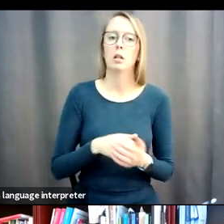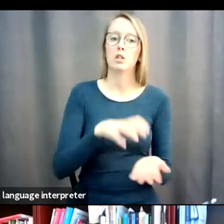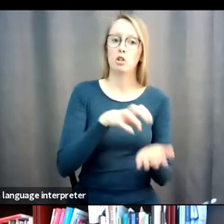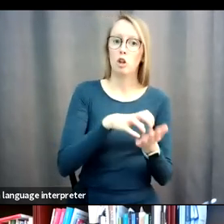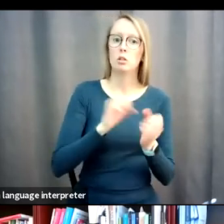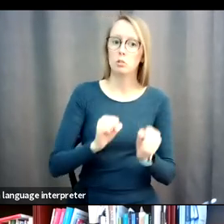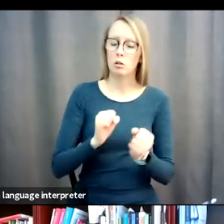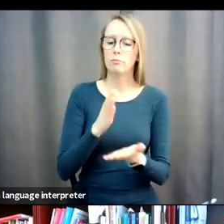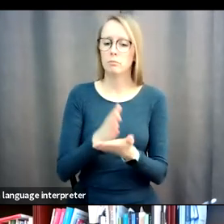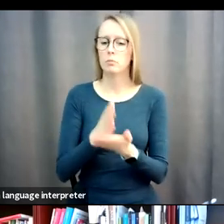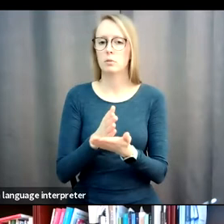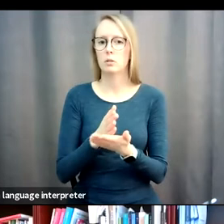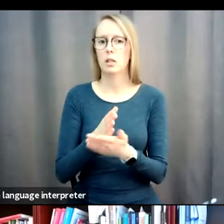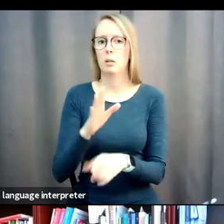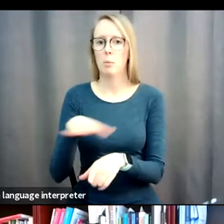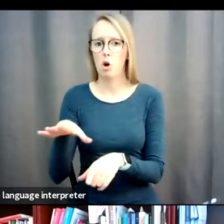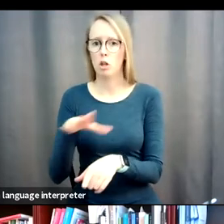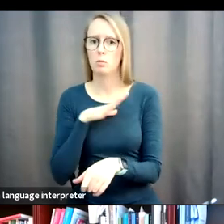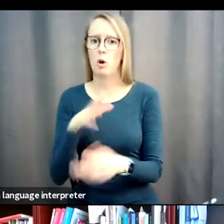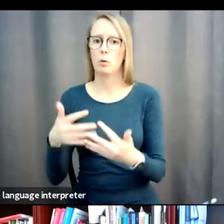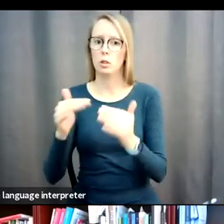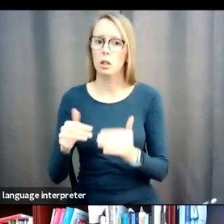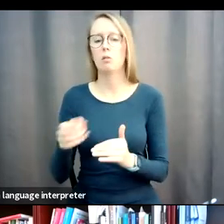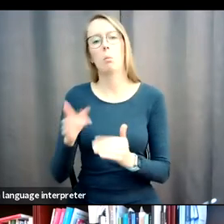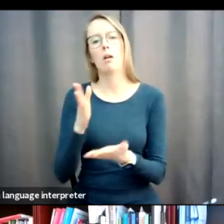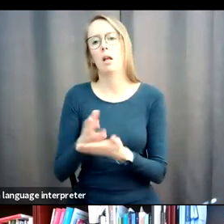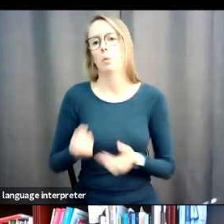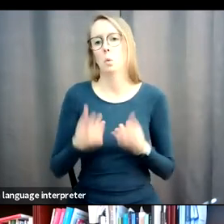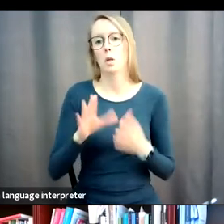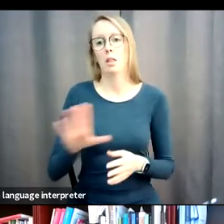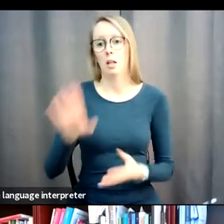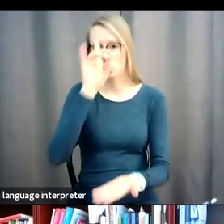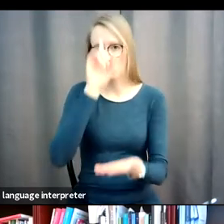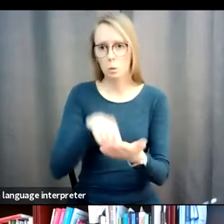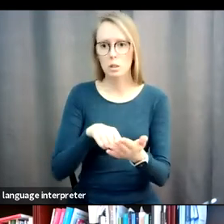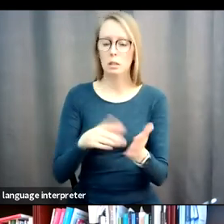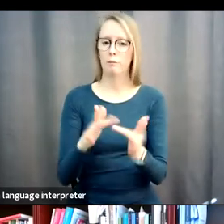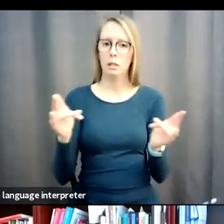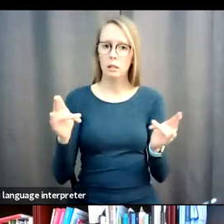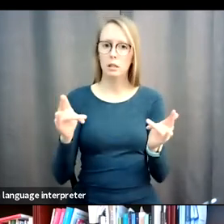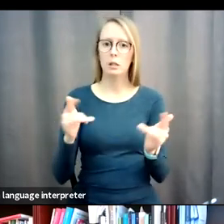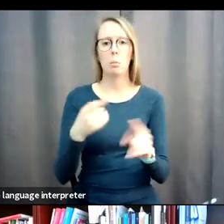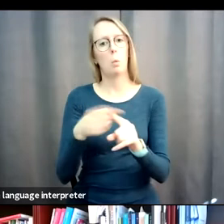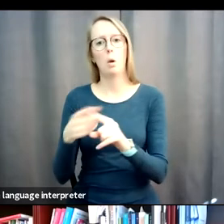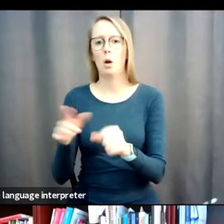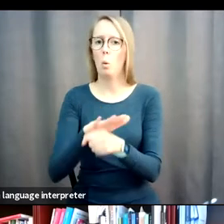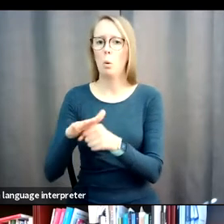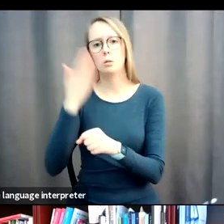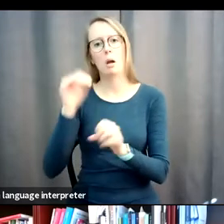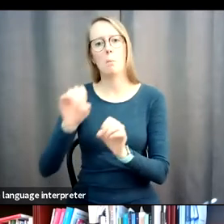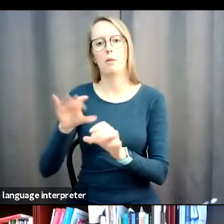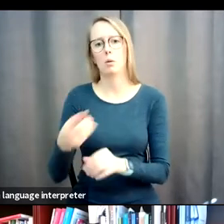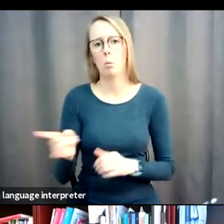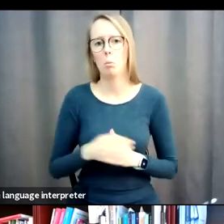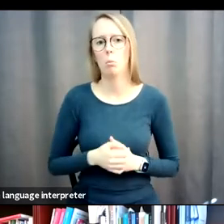to children, no, that children with disabilities have the right to express their views freely on all matters affecting them,